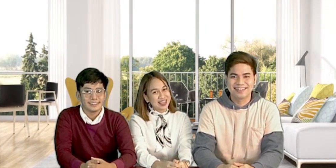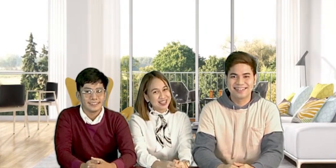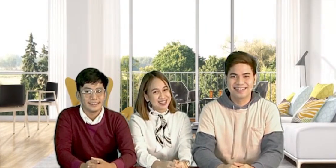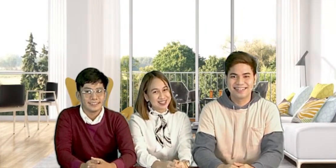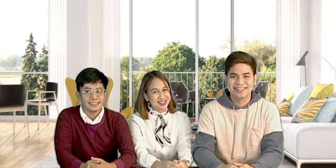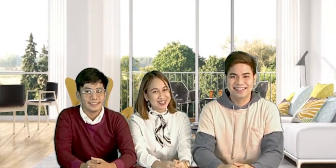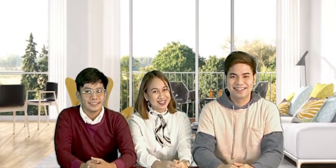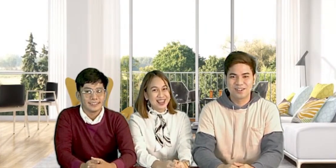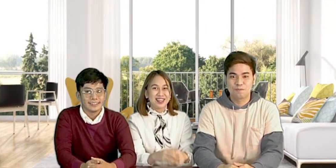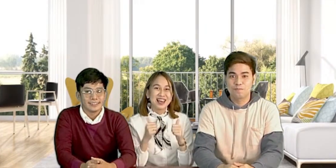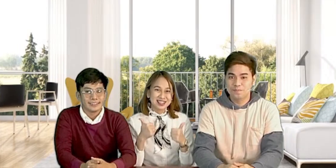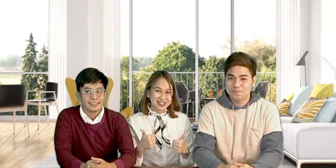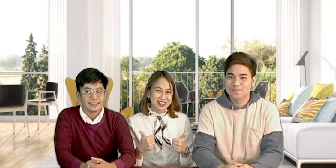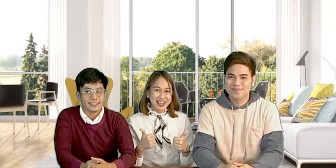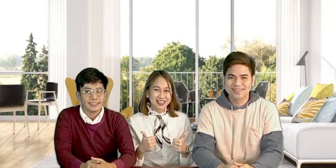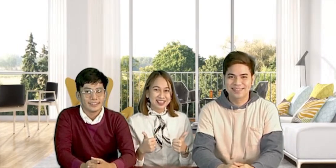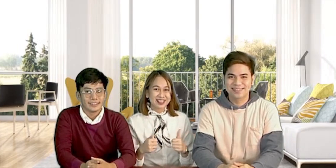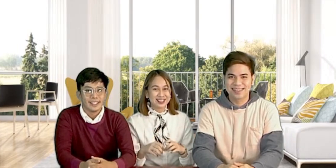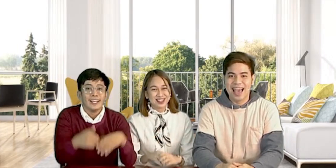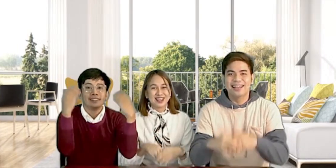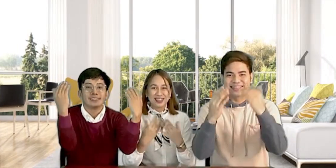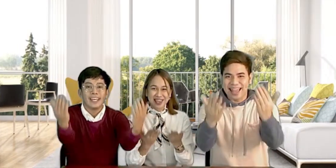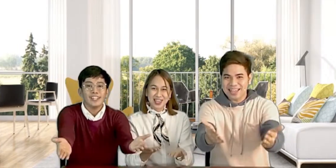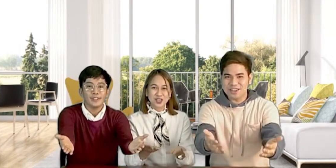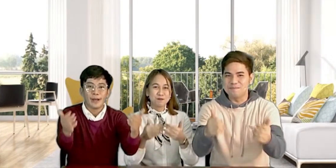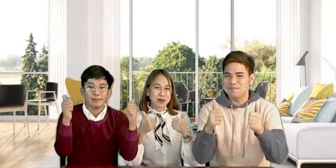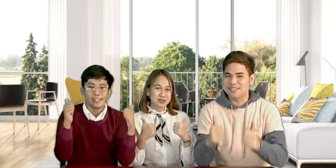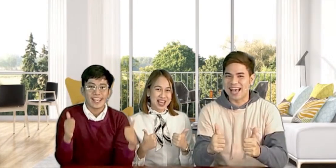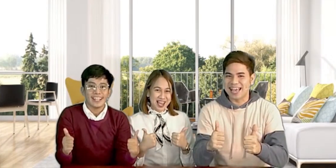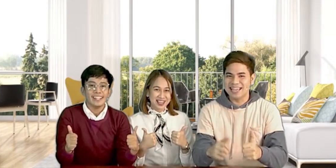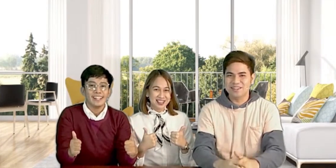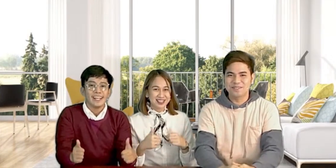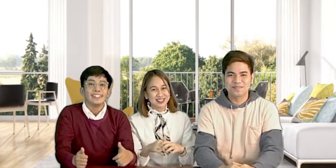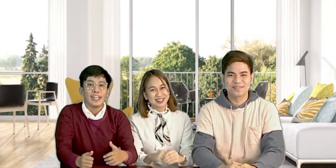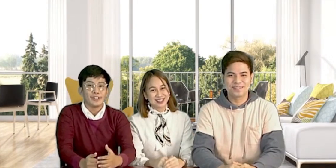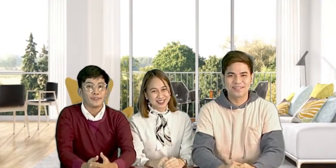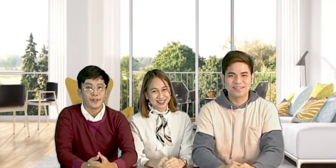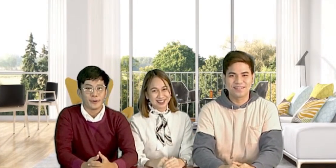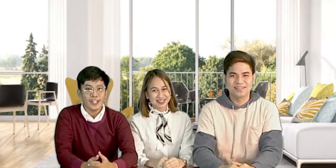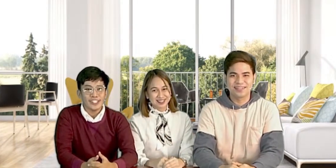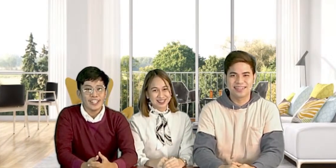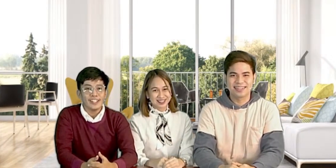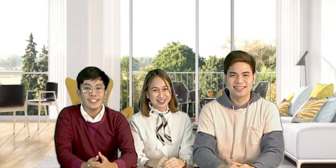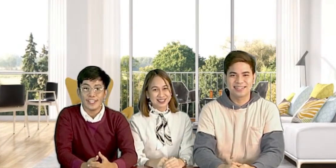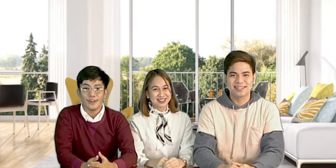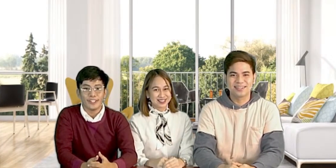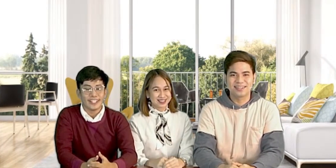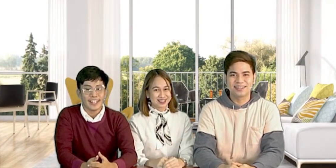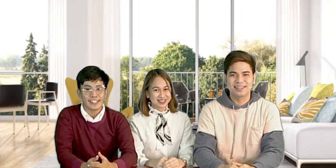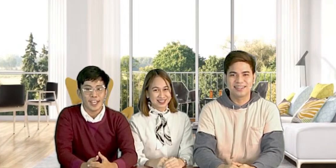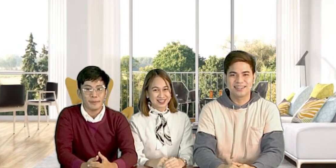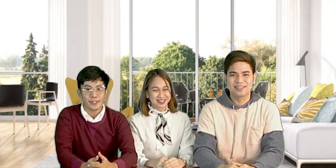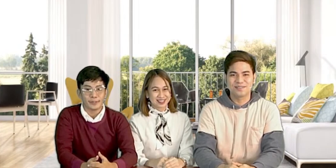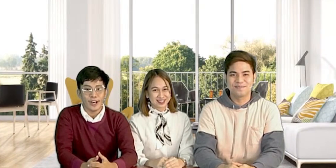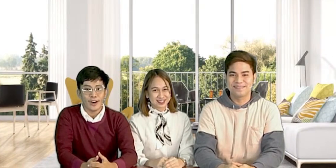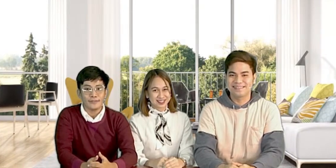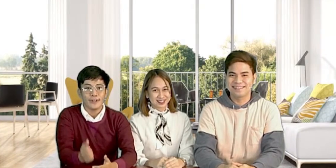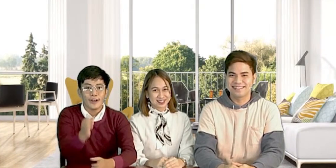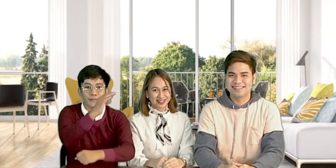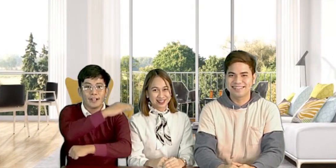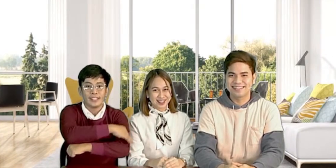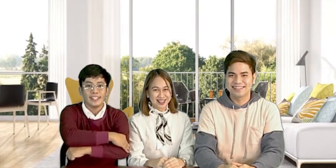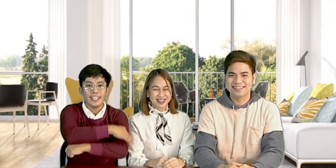FerNanDino teens? That's great. Thank you, Mamzai. Thank you for watching. See you on the next episode